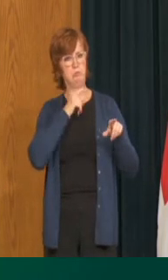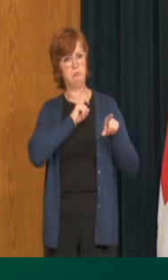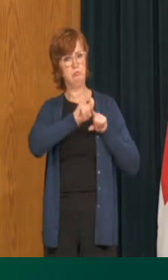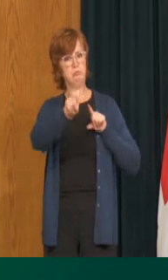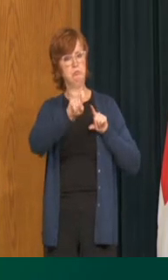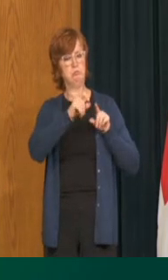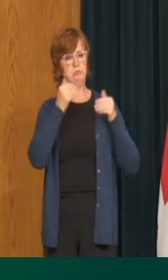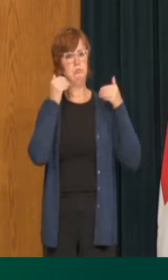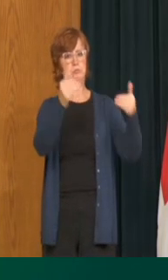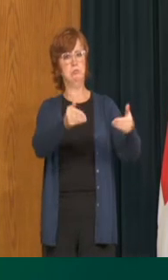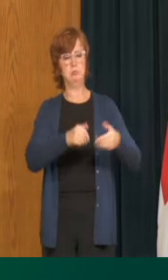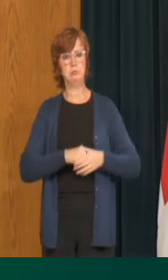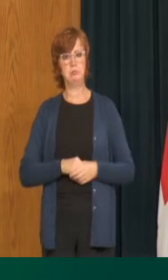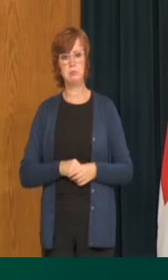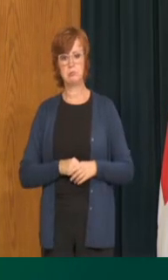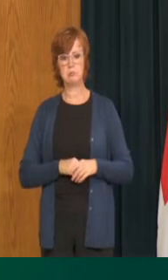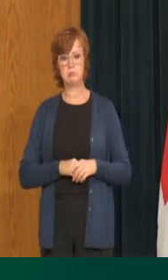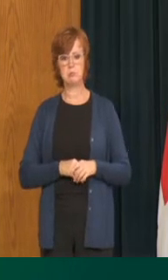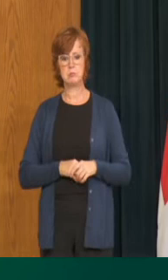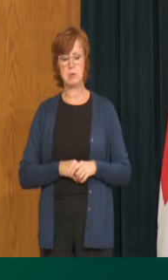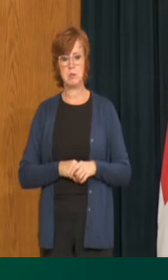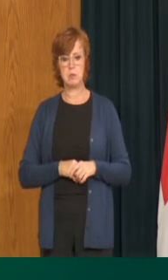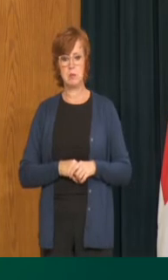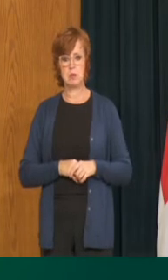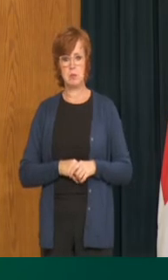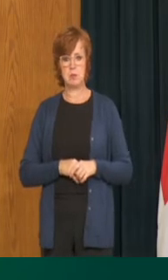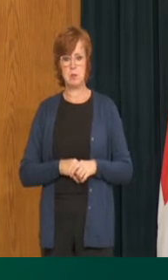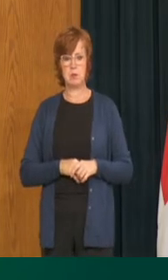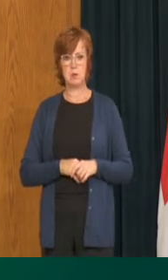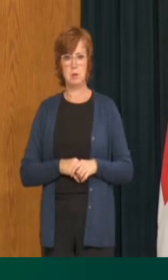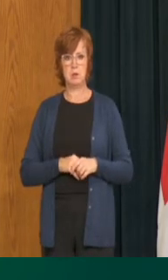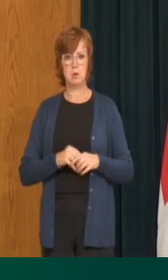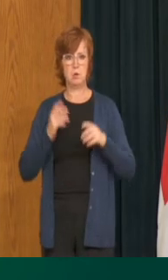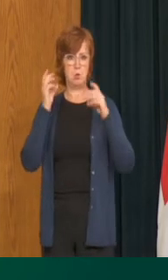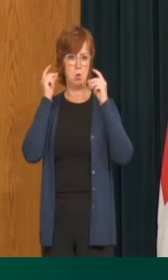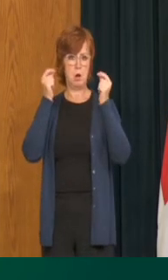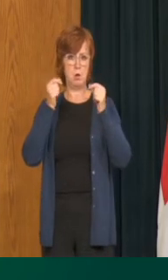may have traveled, may have some